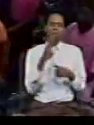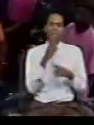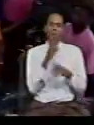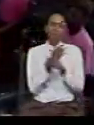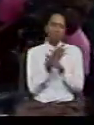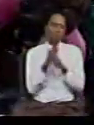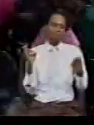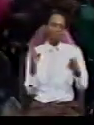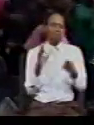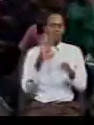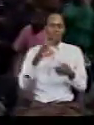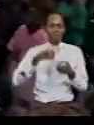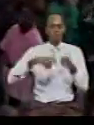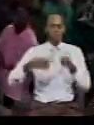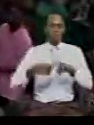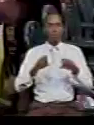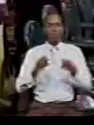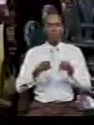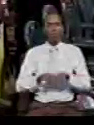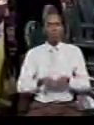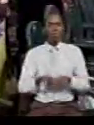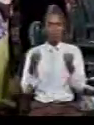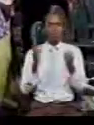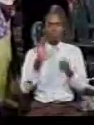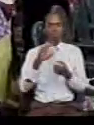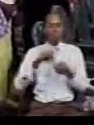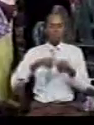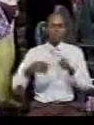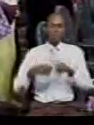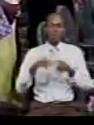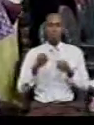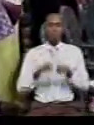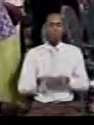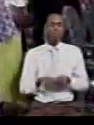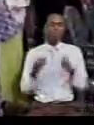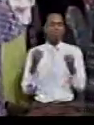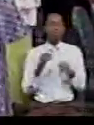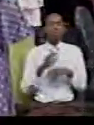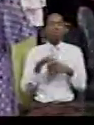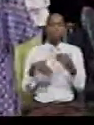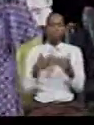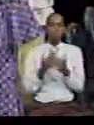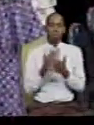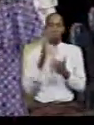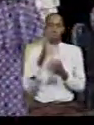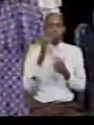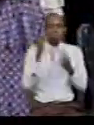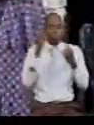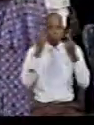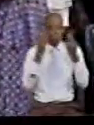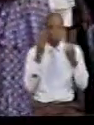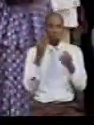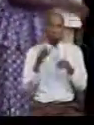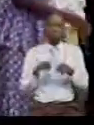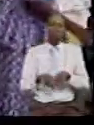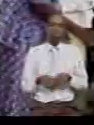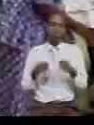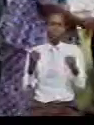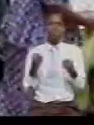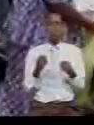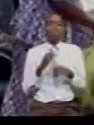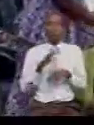Chains broken. Chains broken. All your cords broken. There's saving